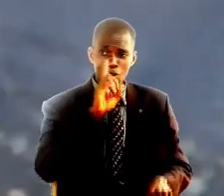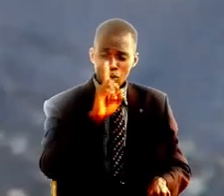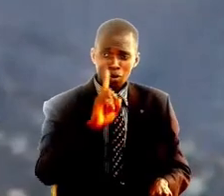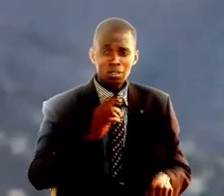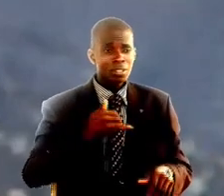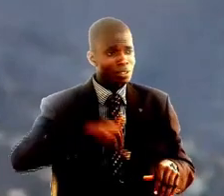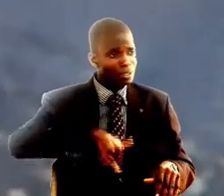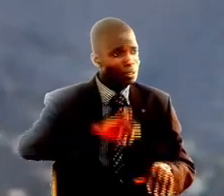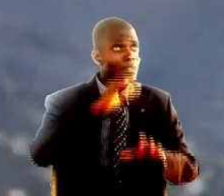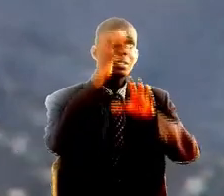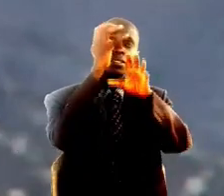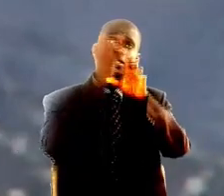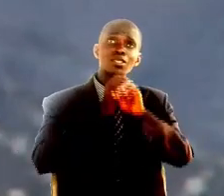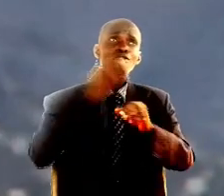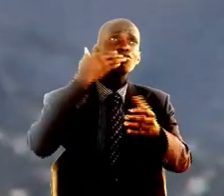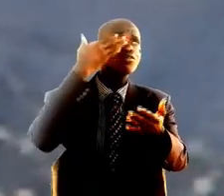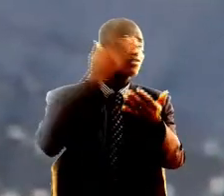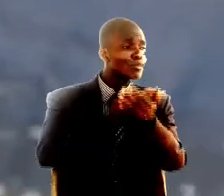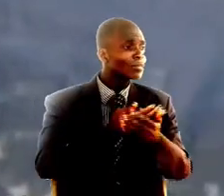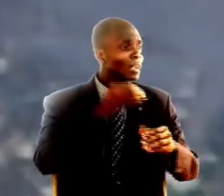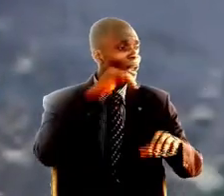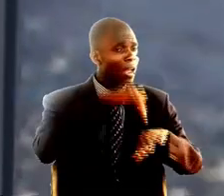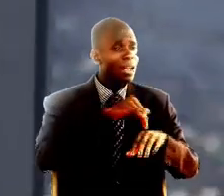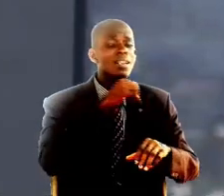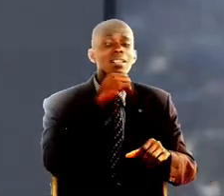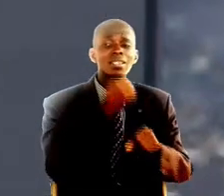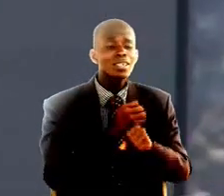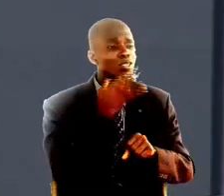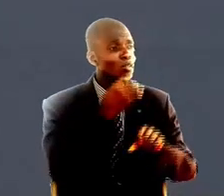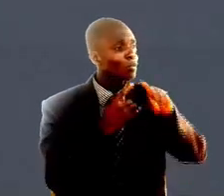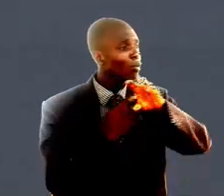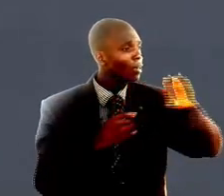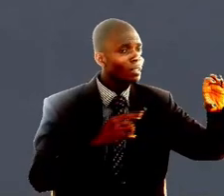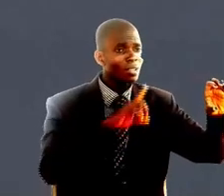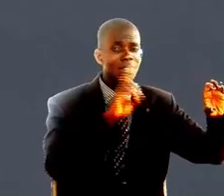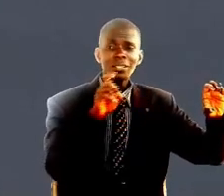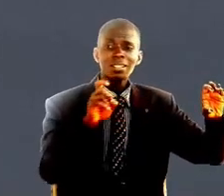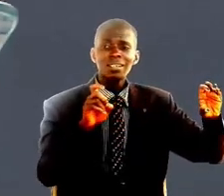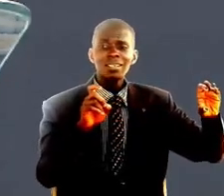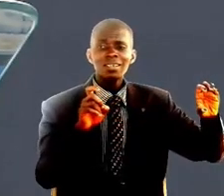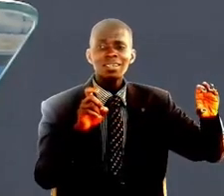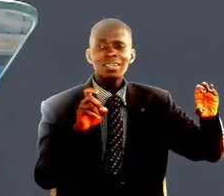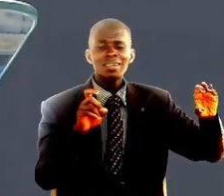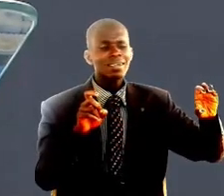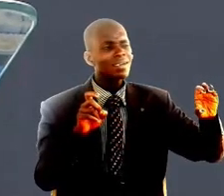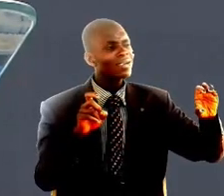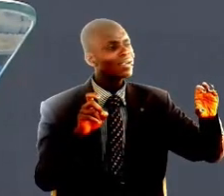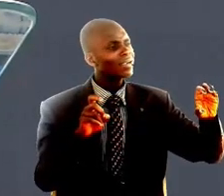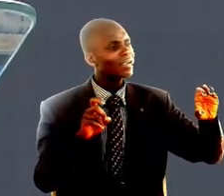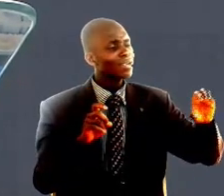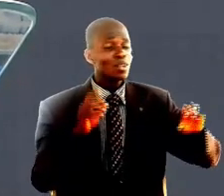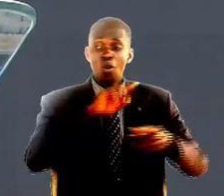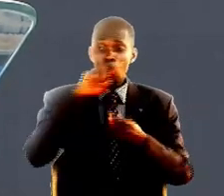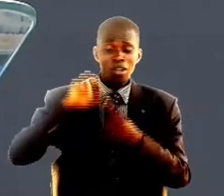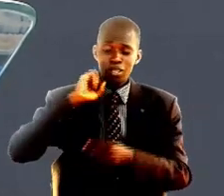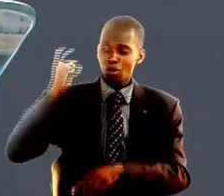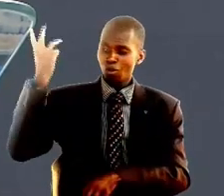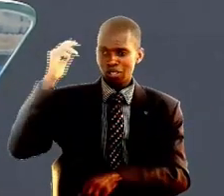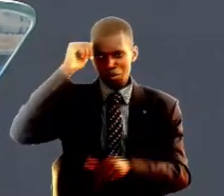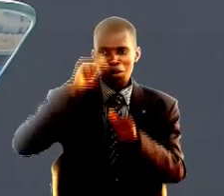100 years when he had not made it at 40 years? Didn't they say a fool at